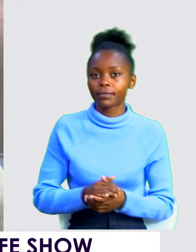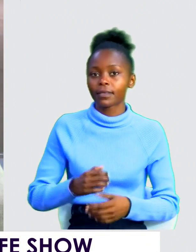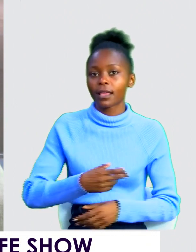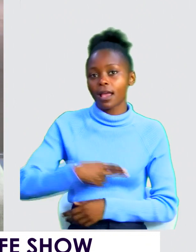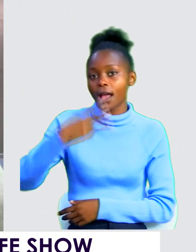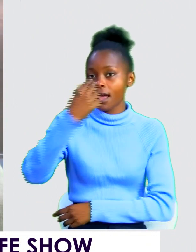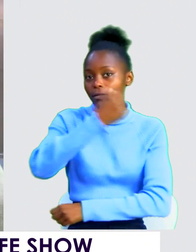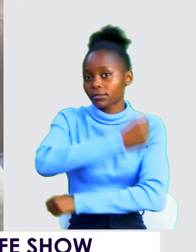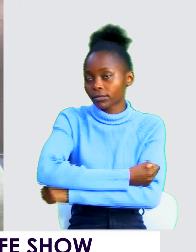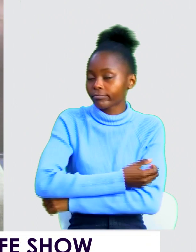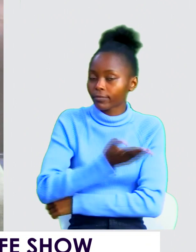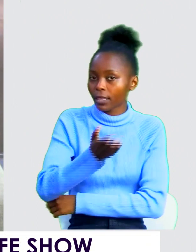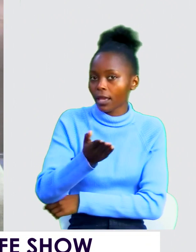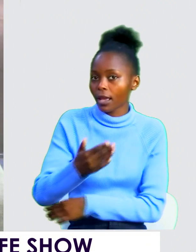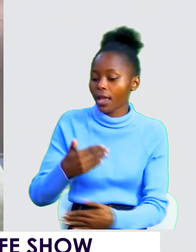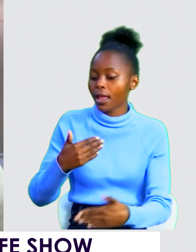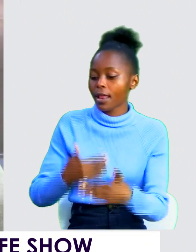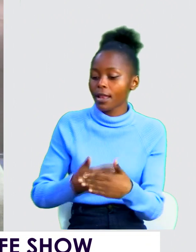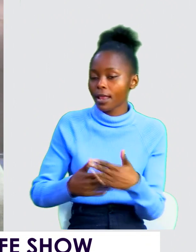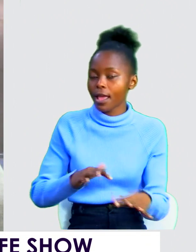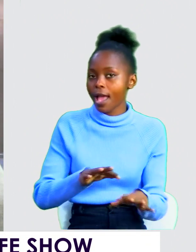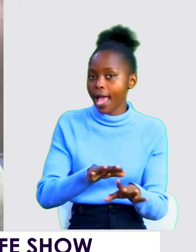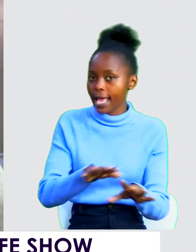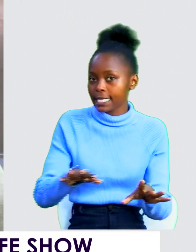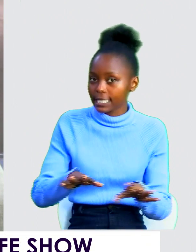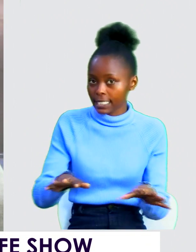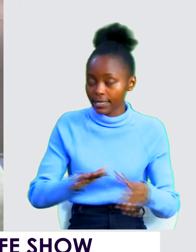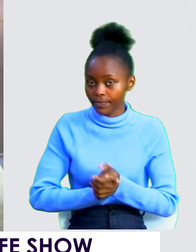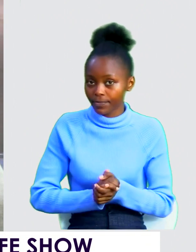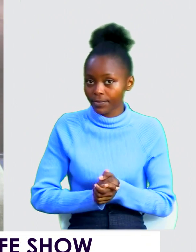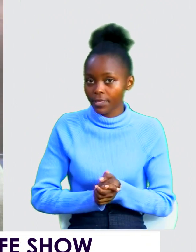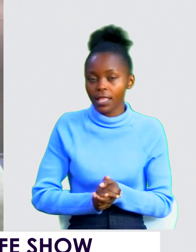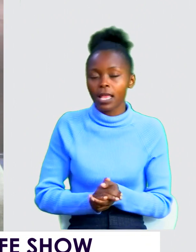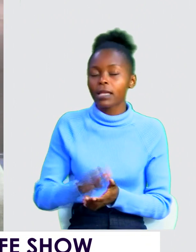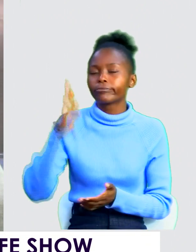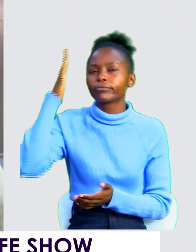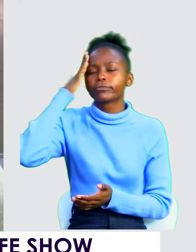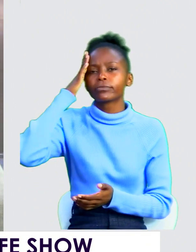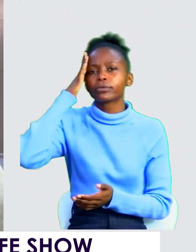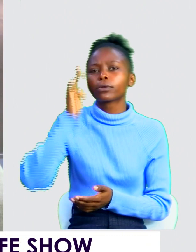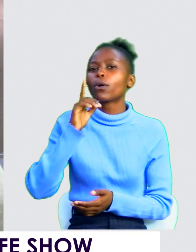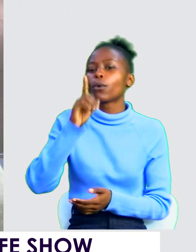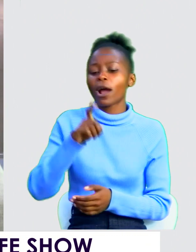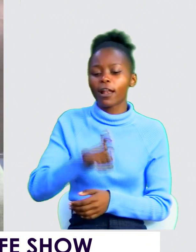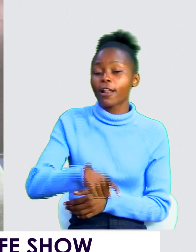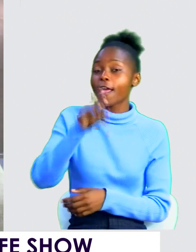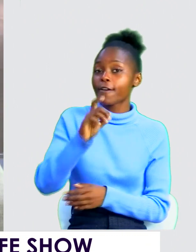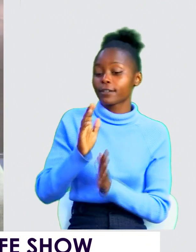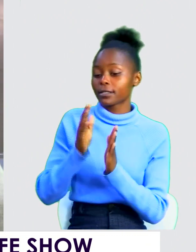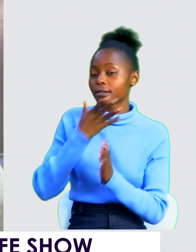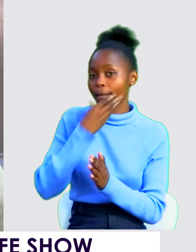near the sea, and they knew of one fisherman that everybody